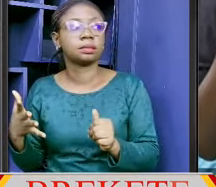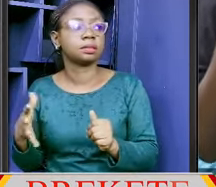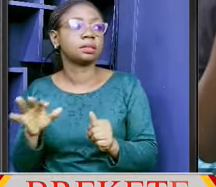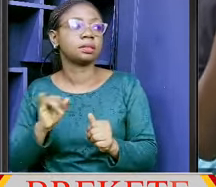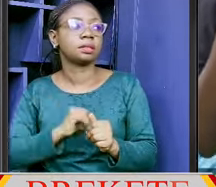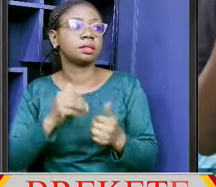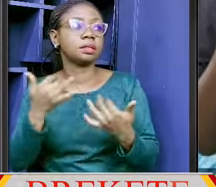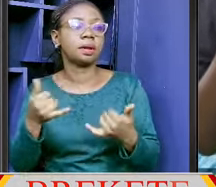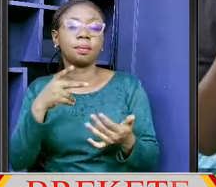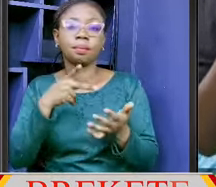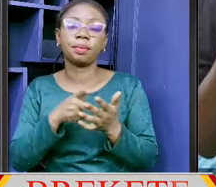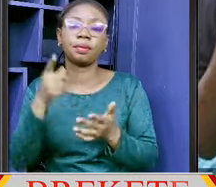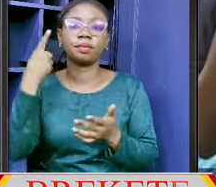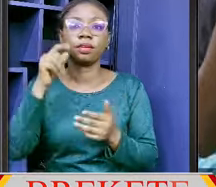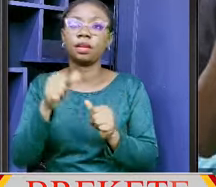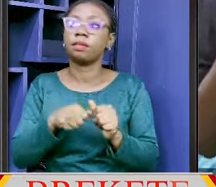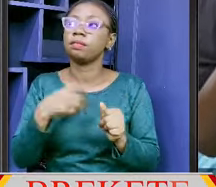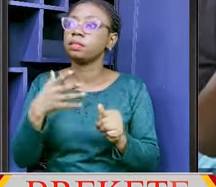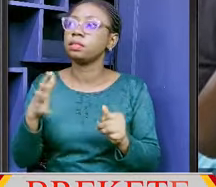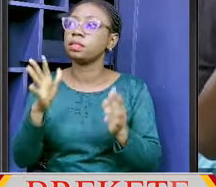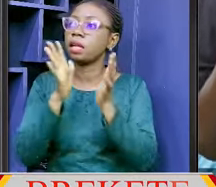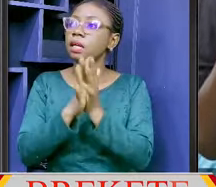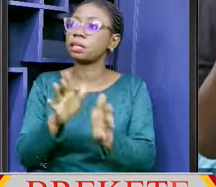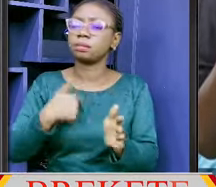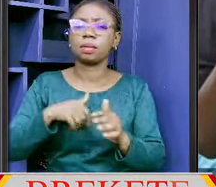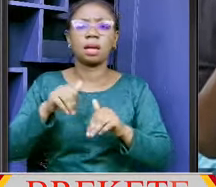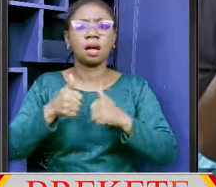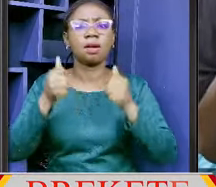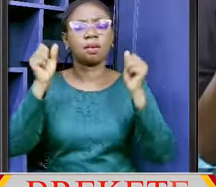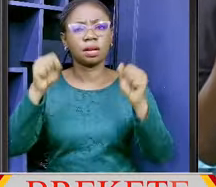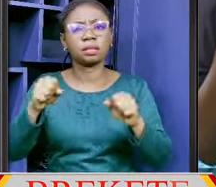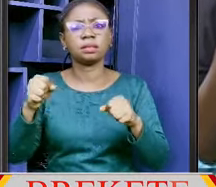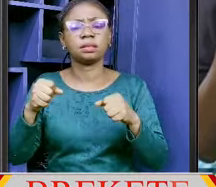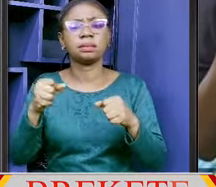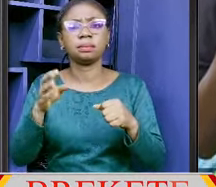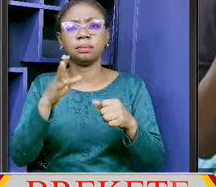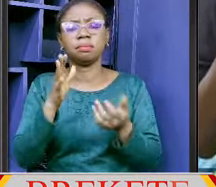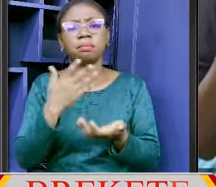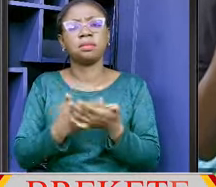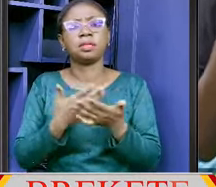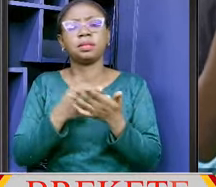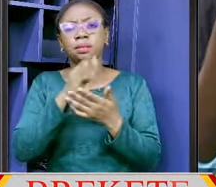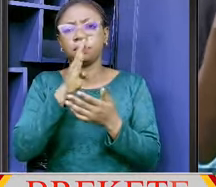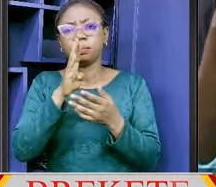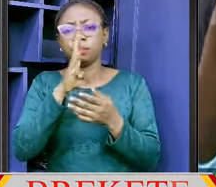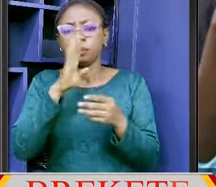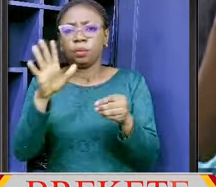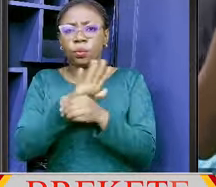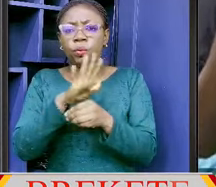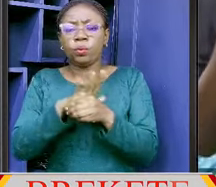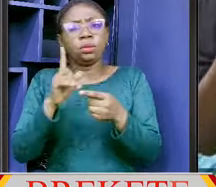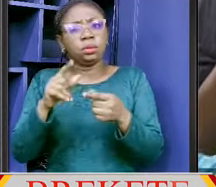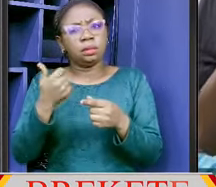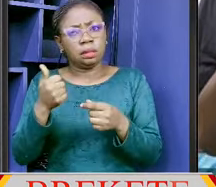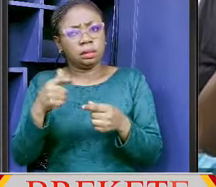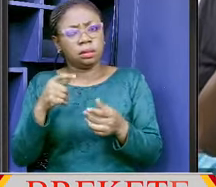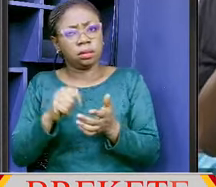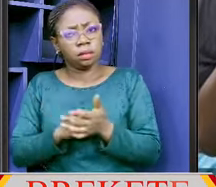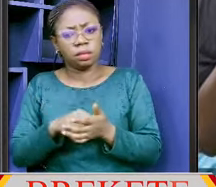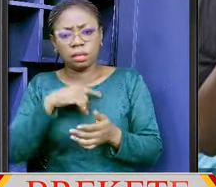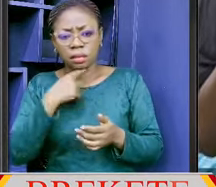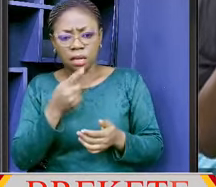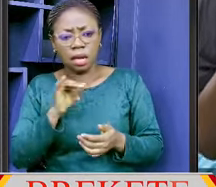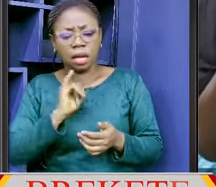for everything. With the, oh, even ask me, how can the money reach up to 10,000? I say, I did not pay school fee for